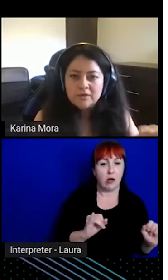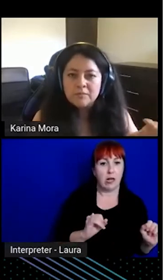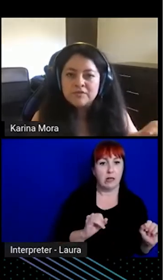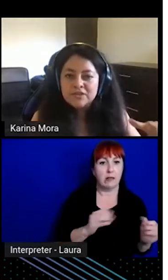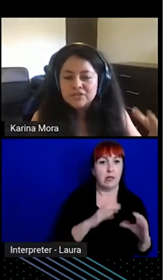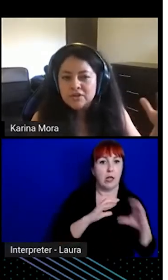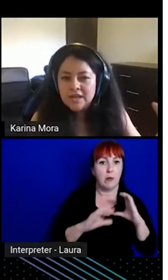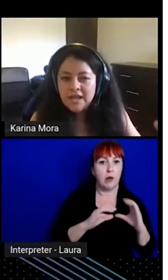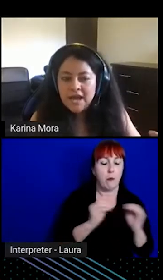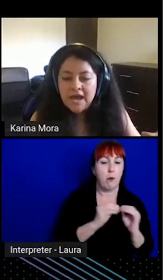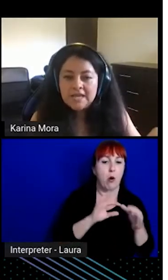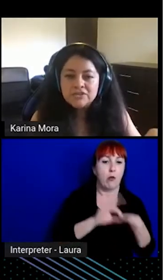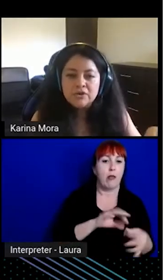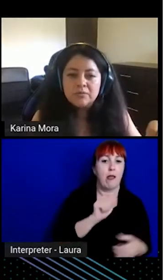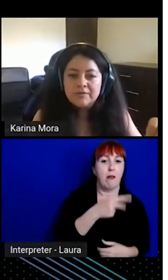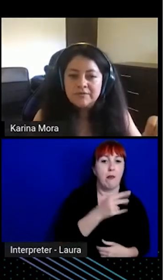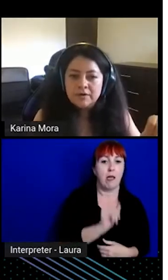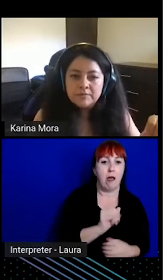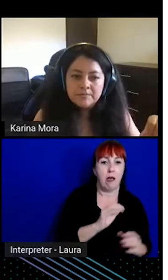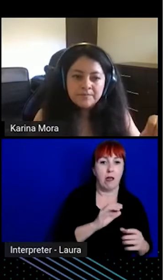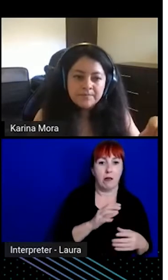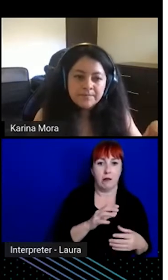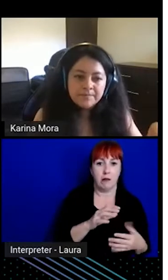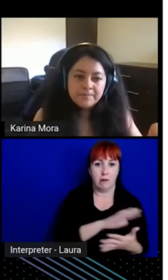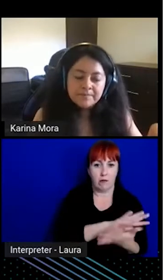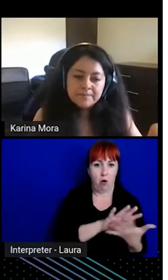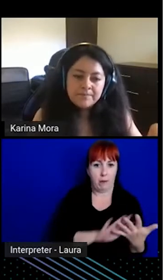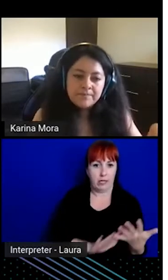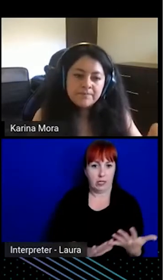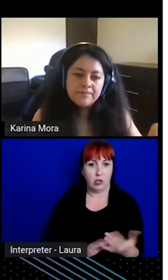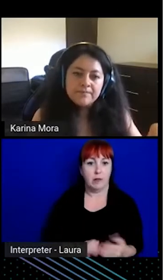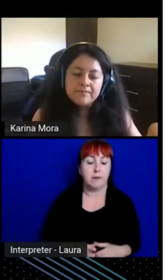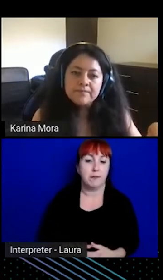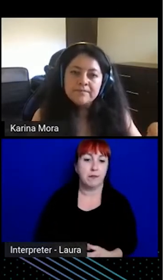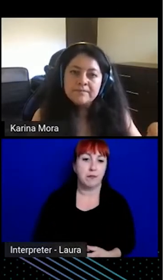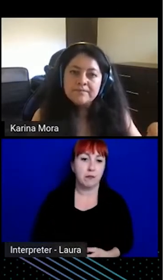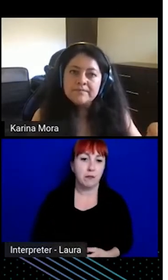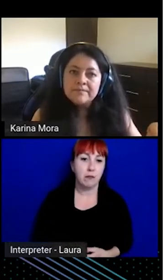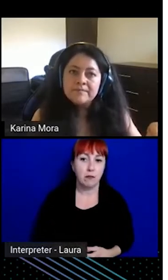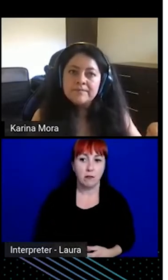API composition I showed before.